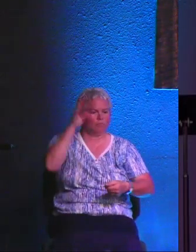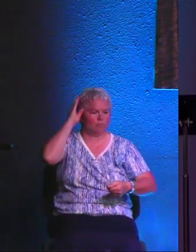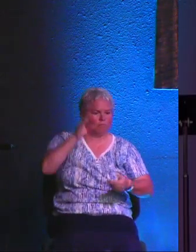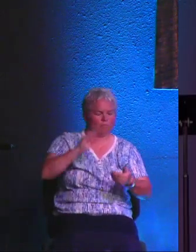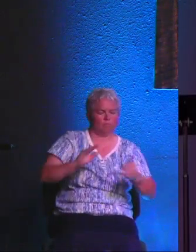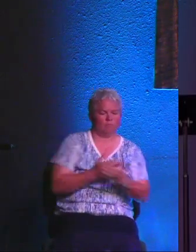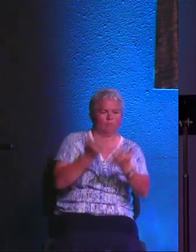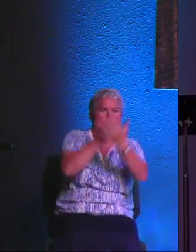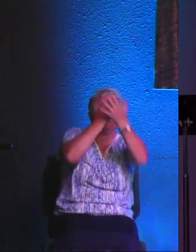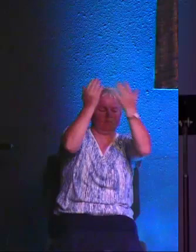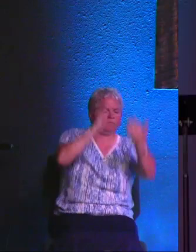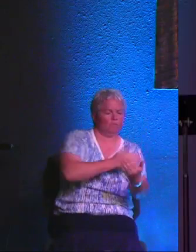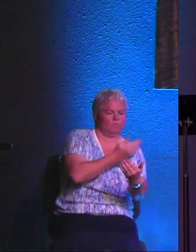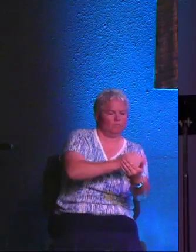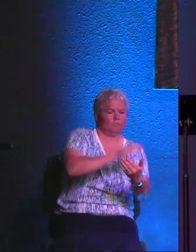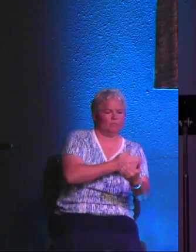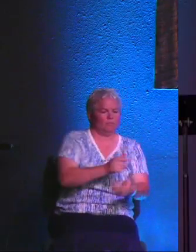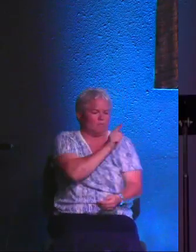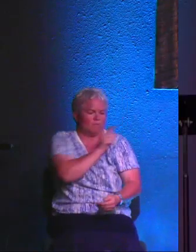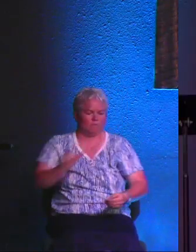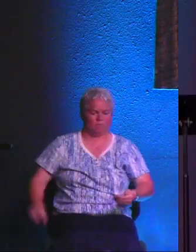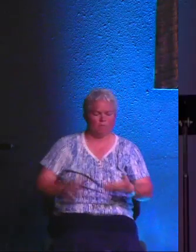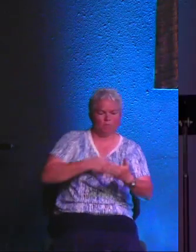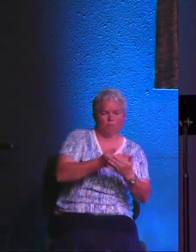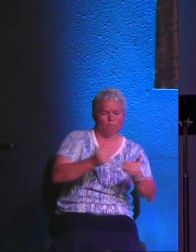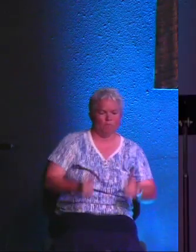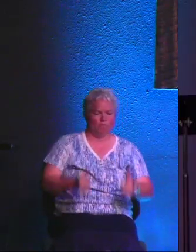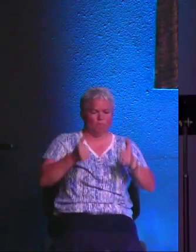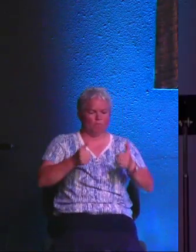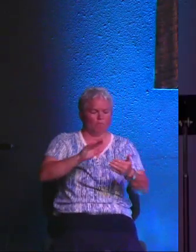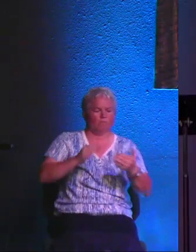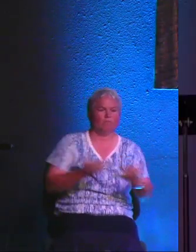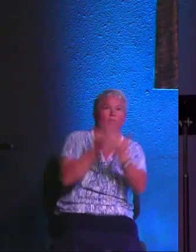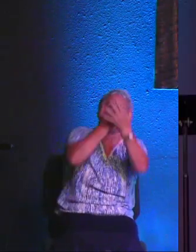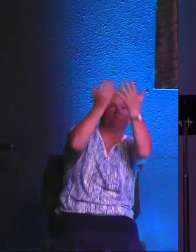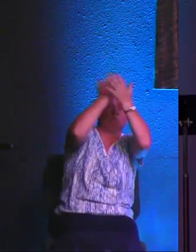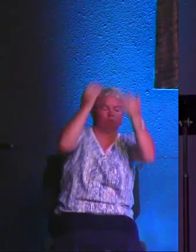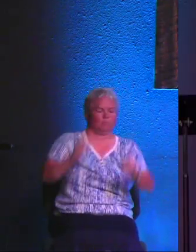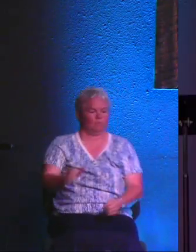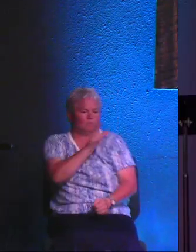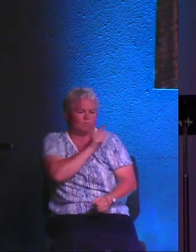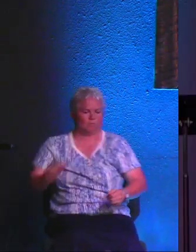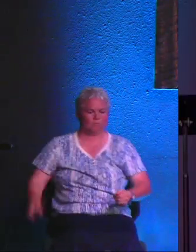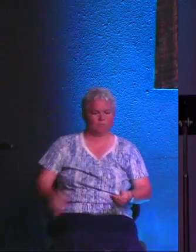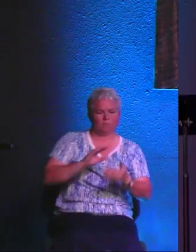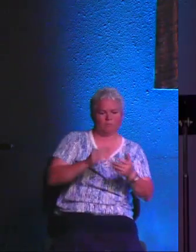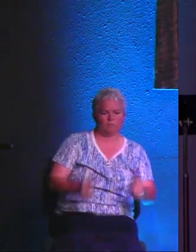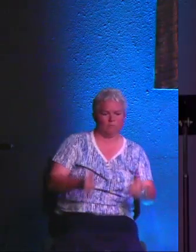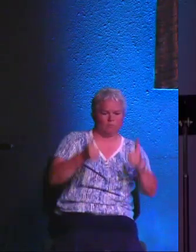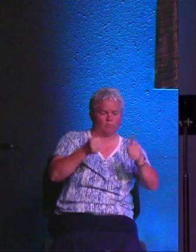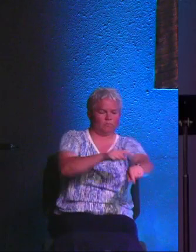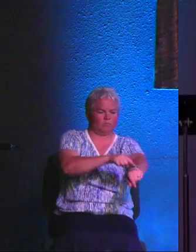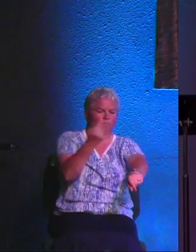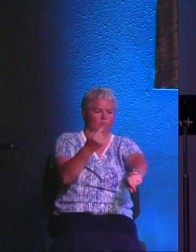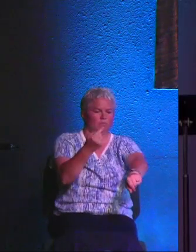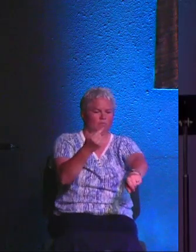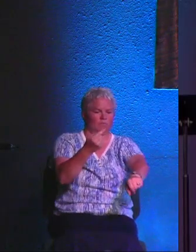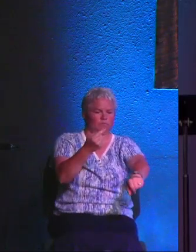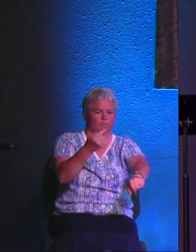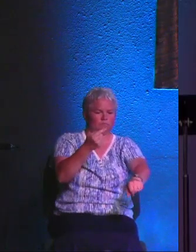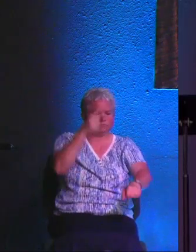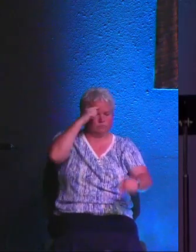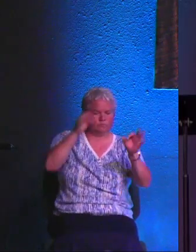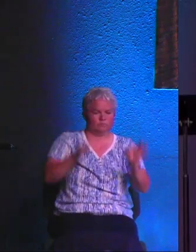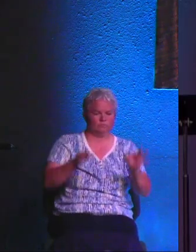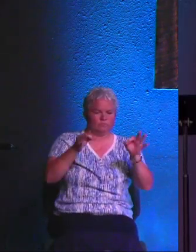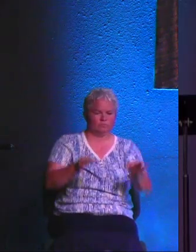I will sing to the Lord all of my life. I will sing to my God as long as I live. May my